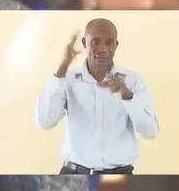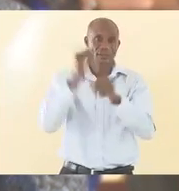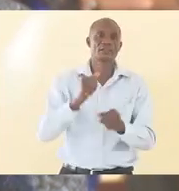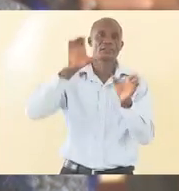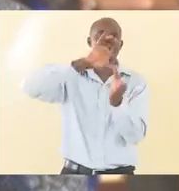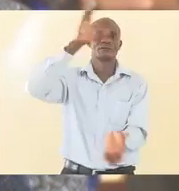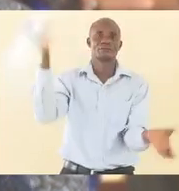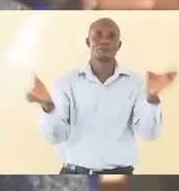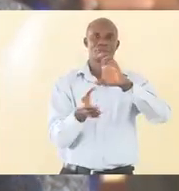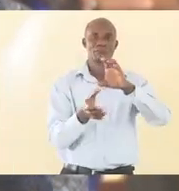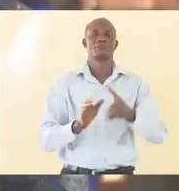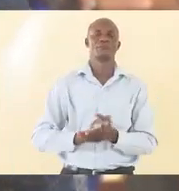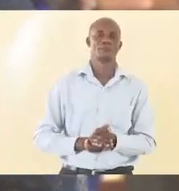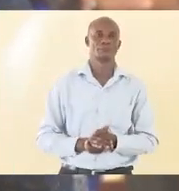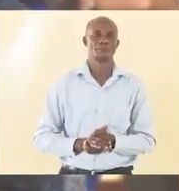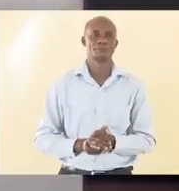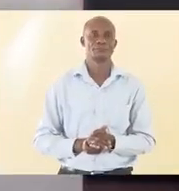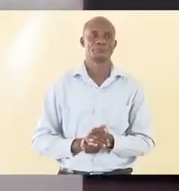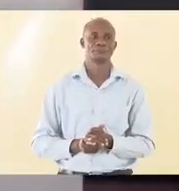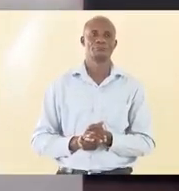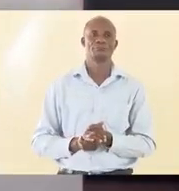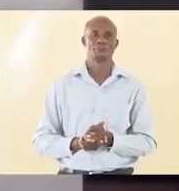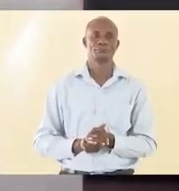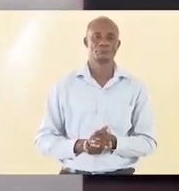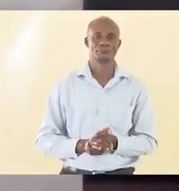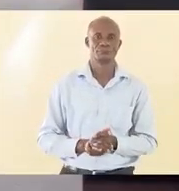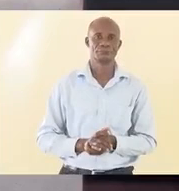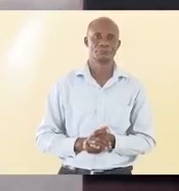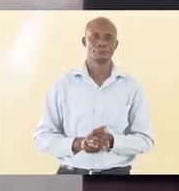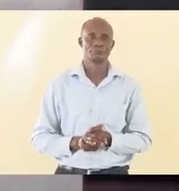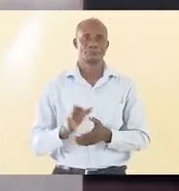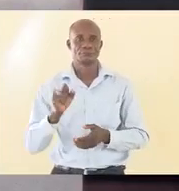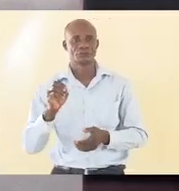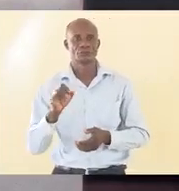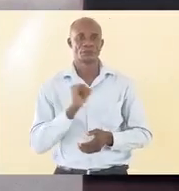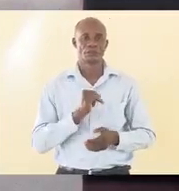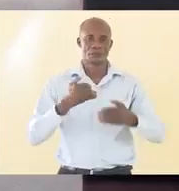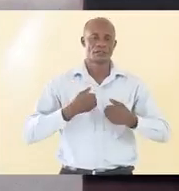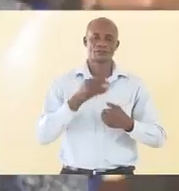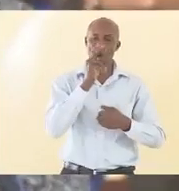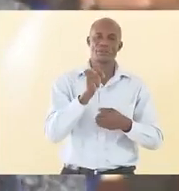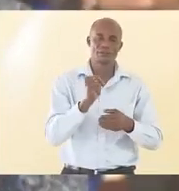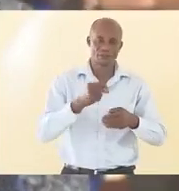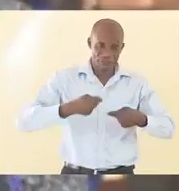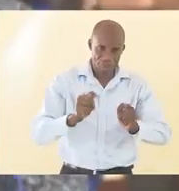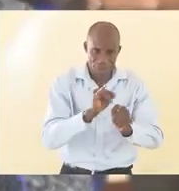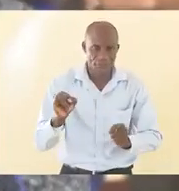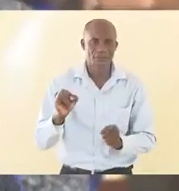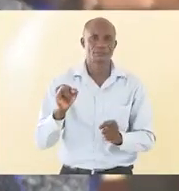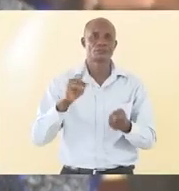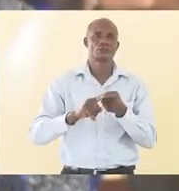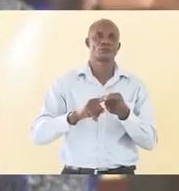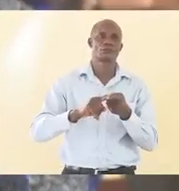get converted. So many will look at you and transformed themselves. So I've been trying to